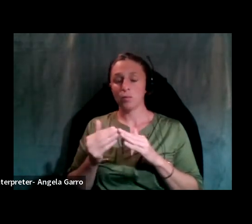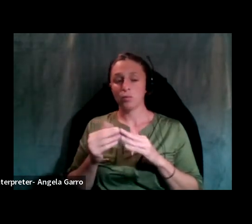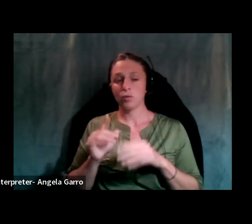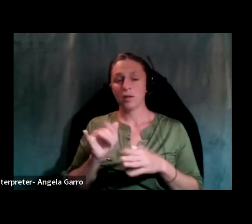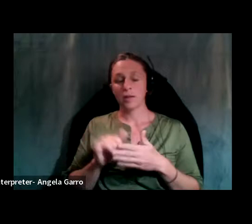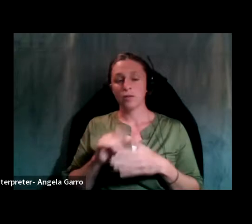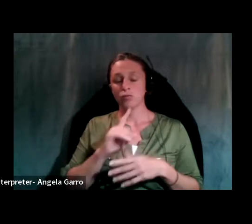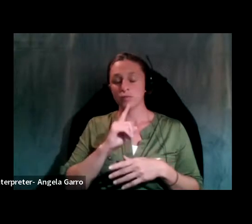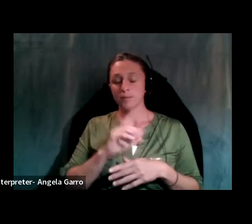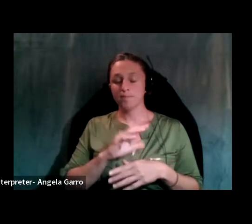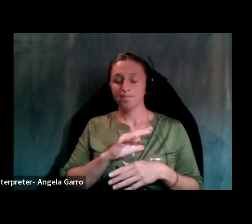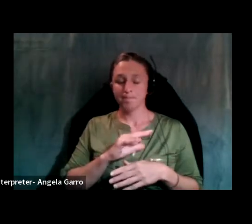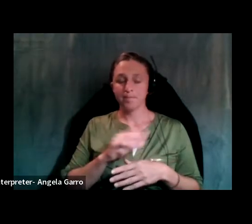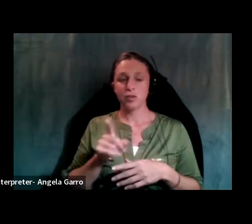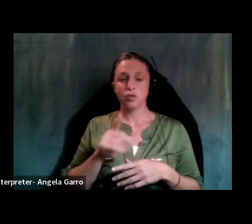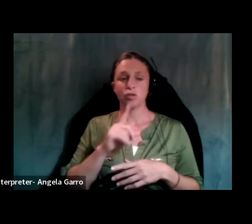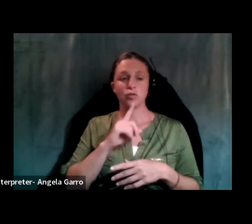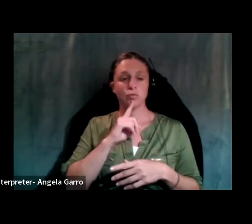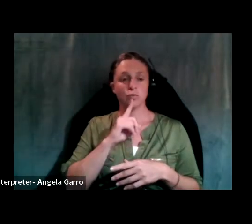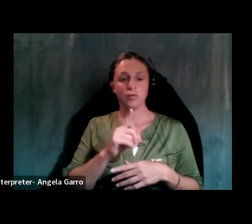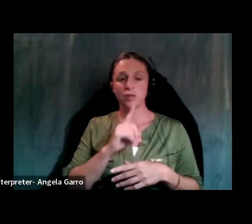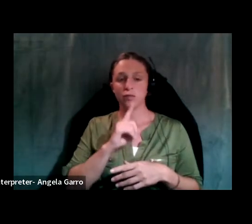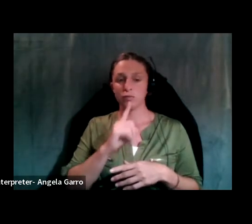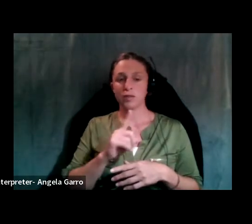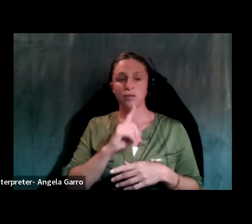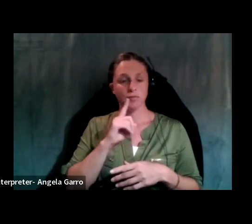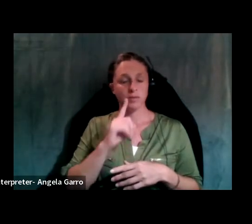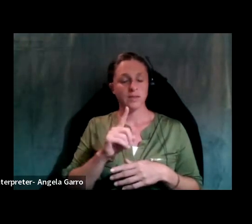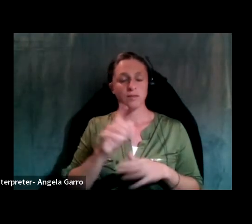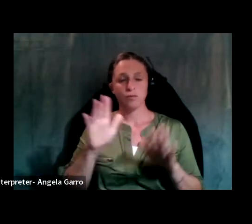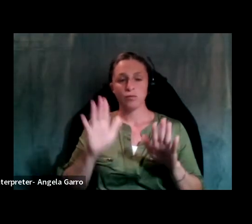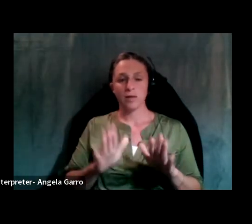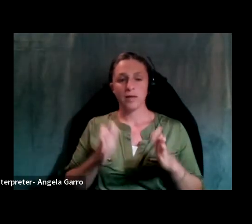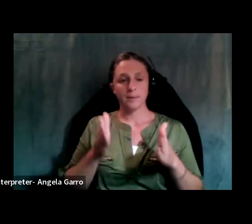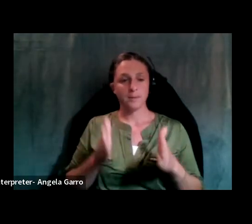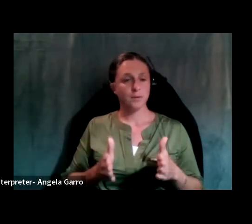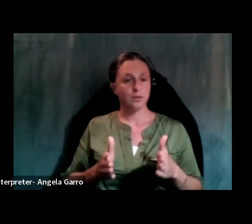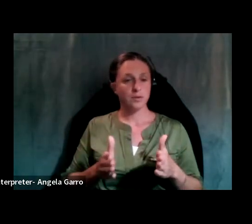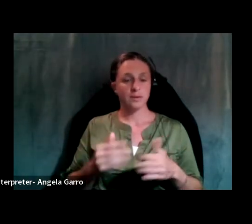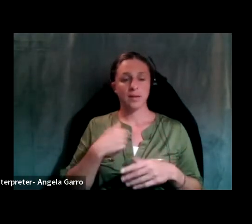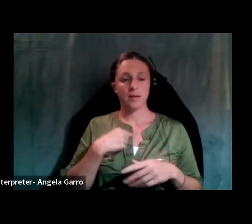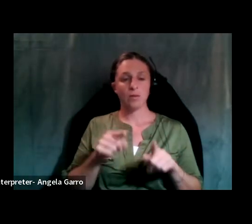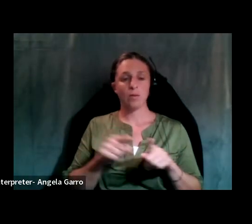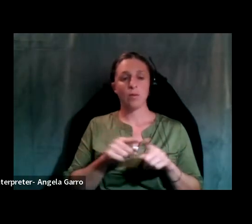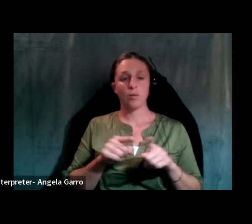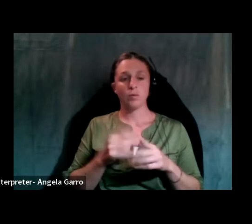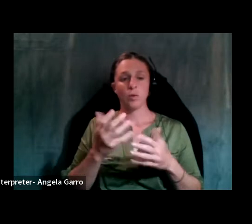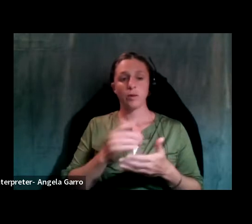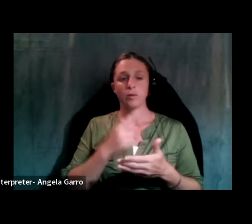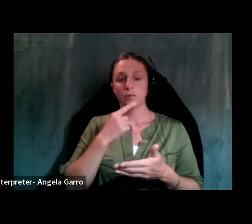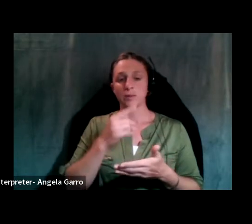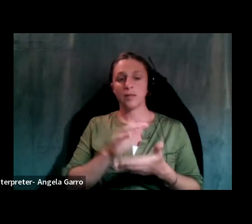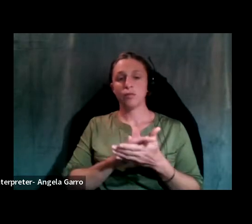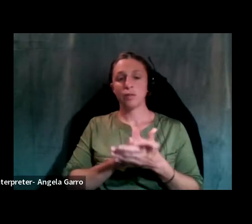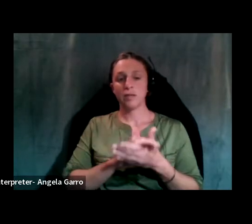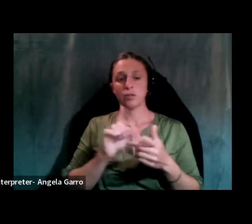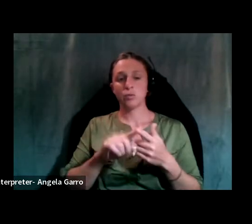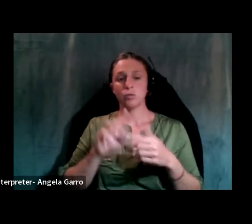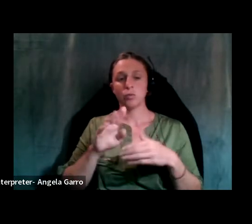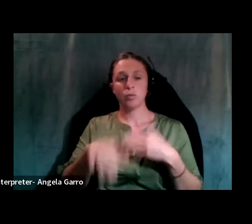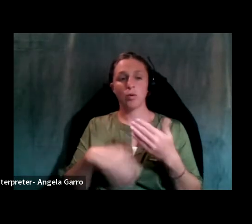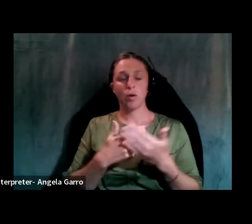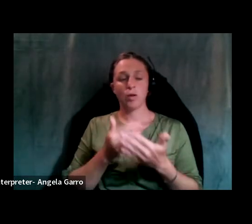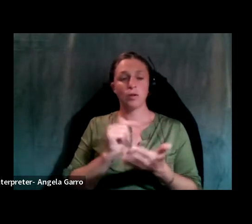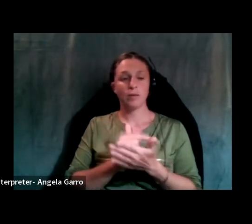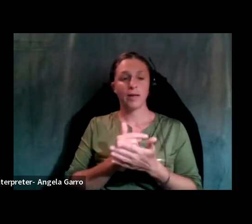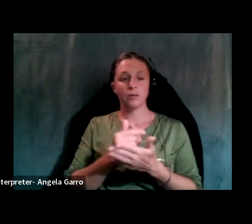she was a really great person. I also wanted to say congratulations to all the graduates and